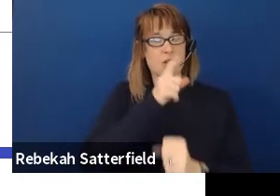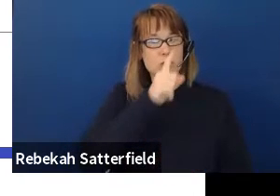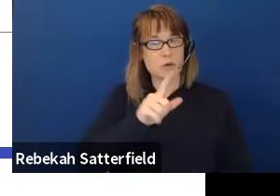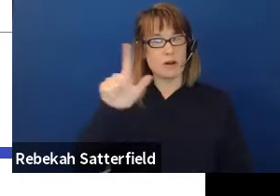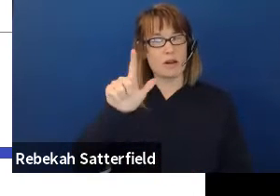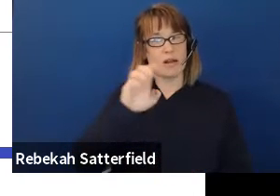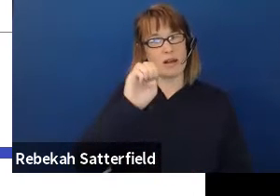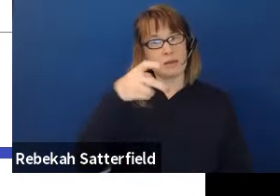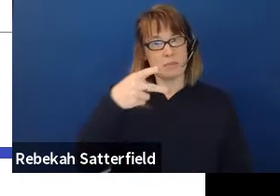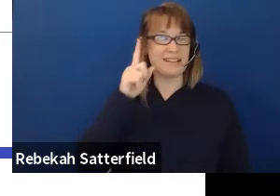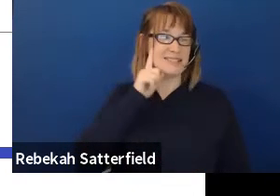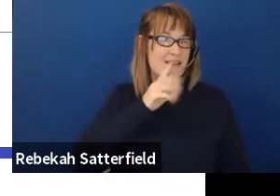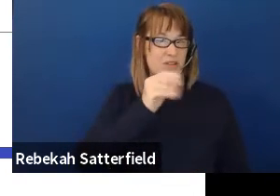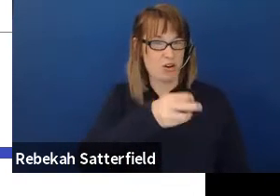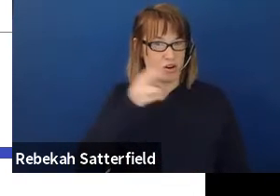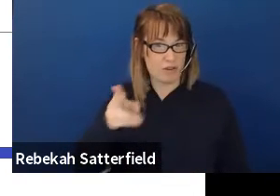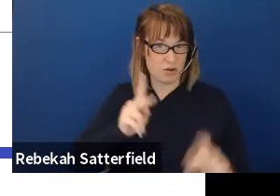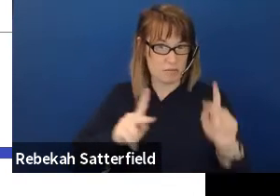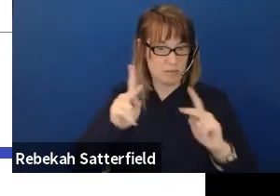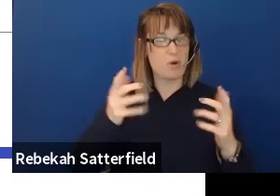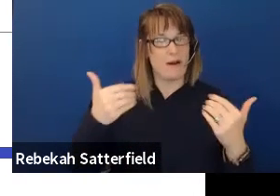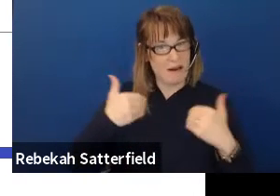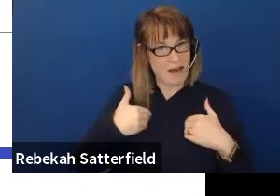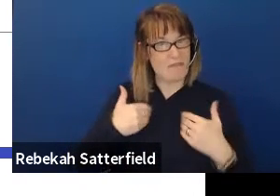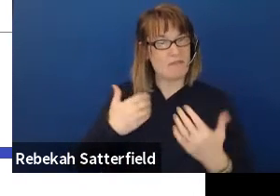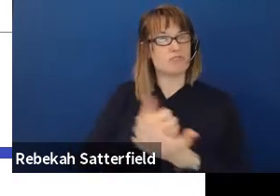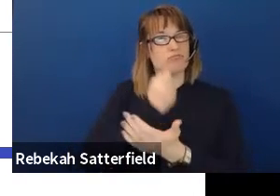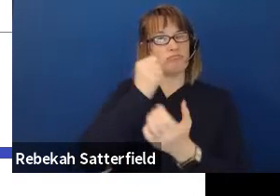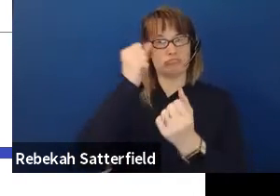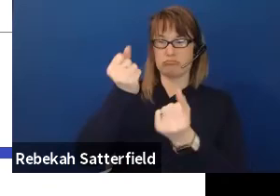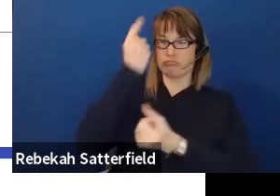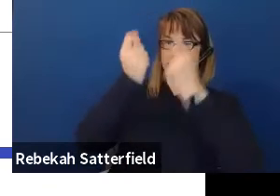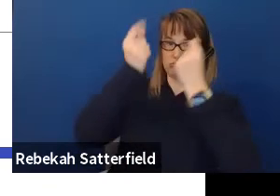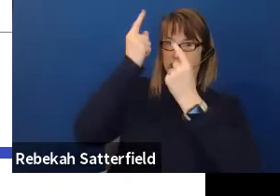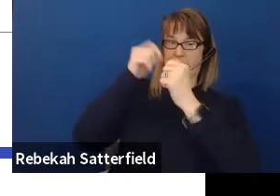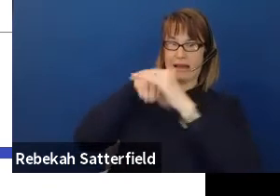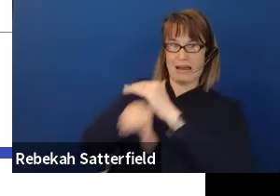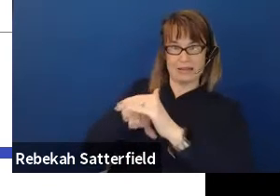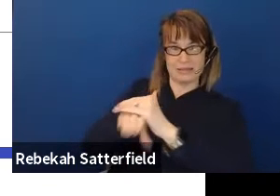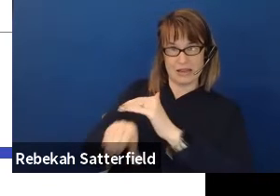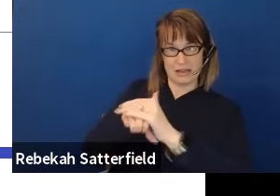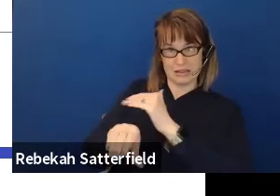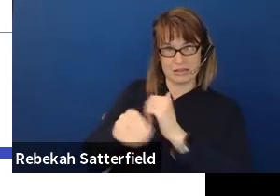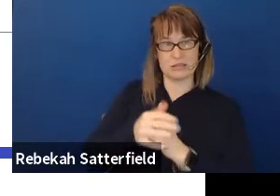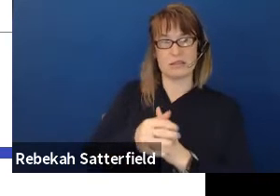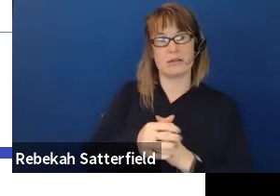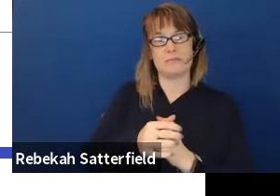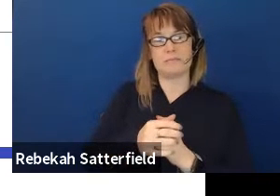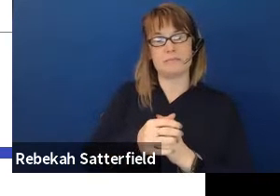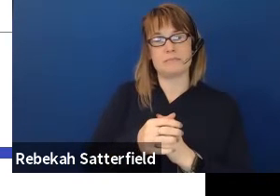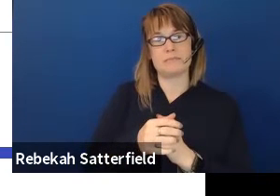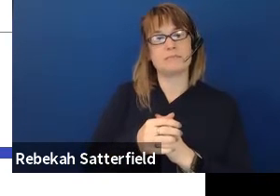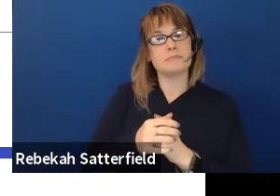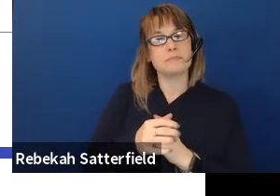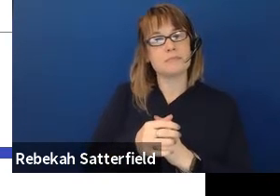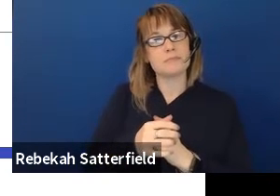LEP deaf and hard of hearing patients are provided meaningful access to pertinent information surrounding their healthcare and